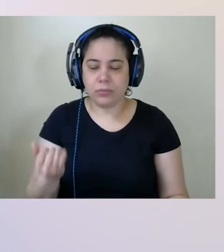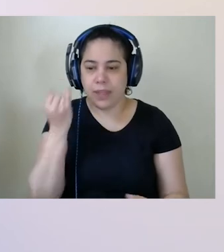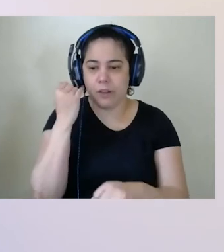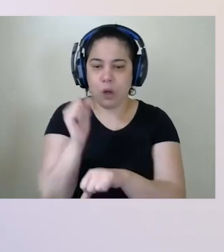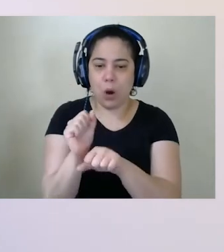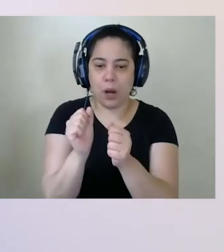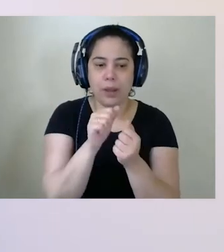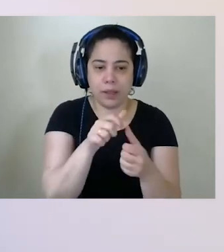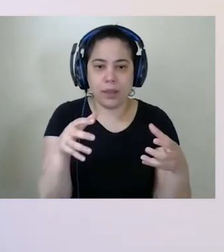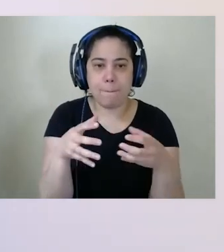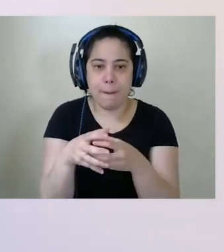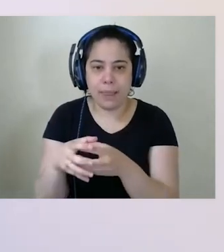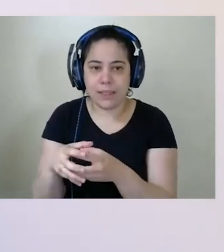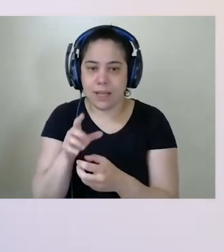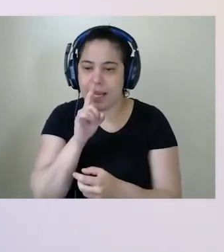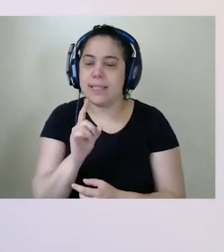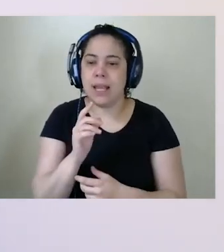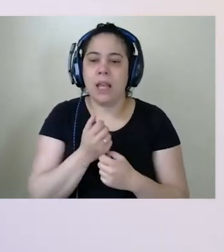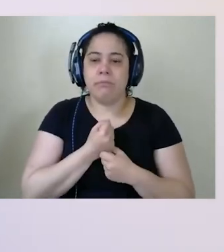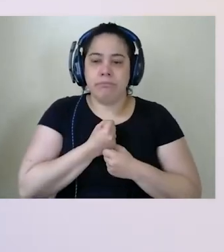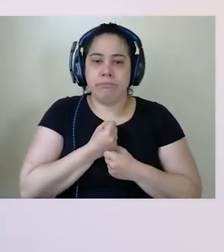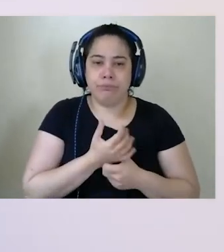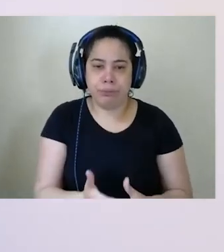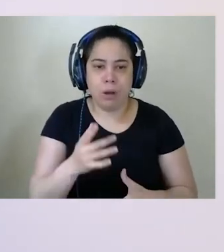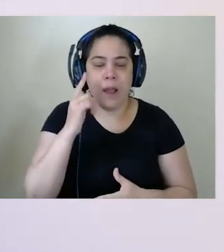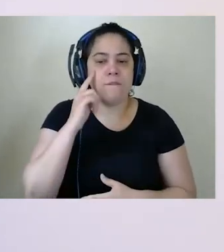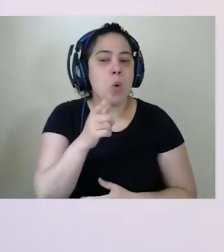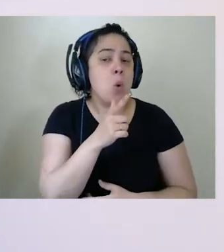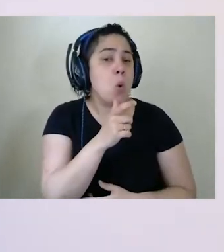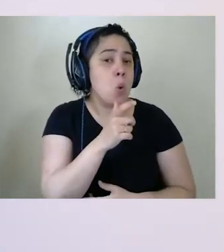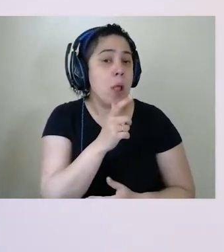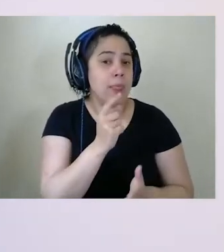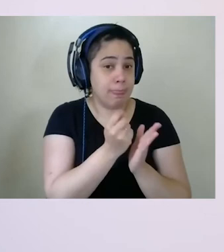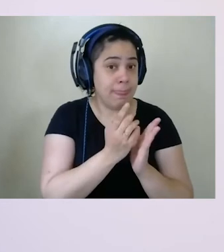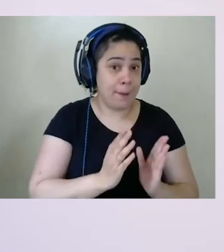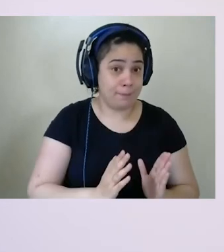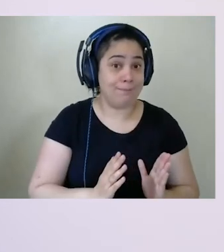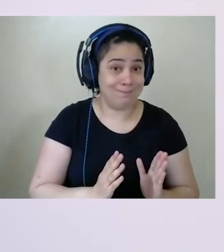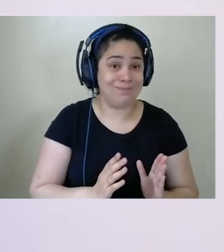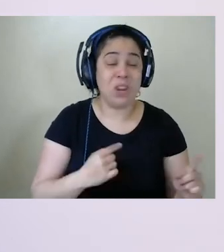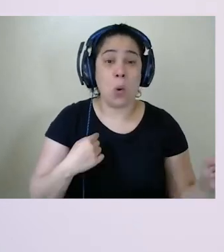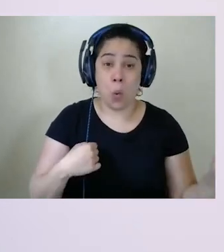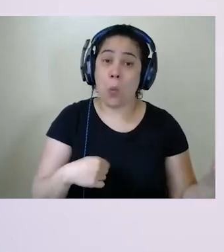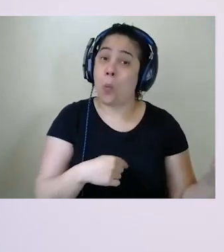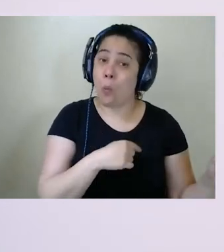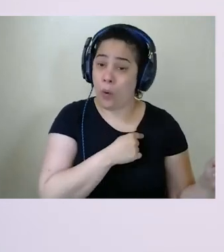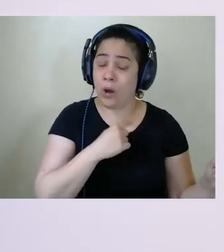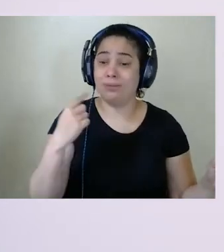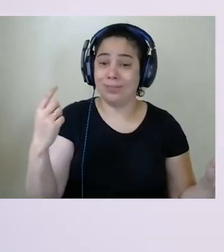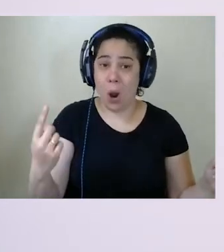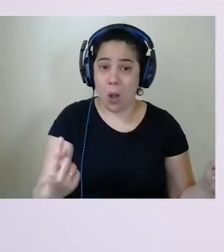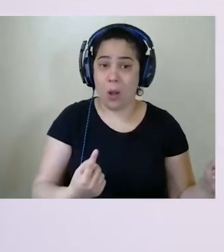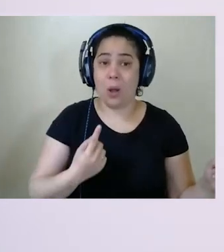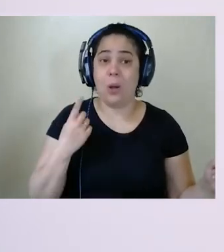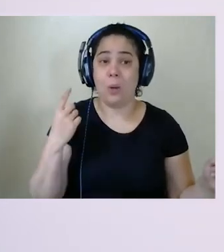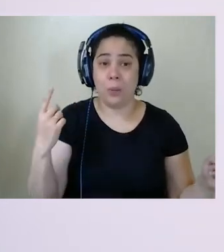is very taxing for therapists because they are, we are always dealing with some threat of